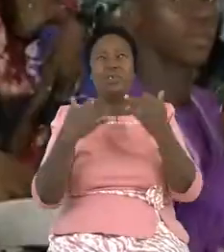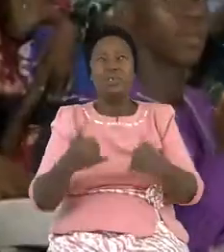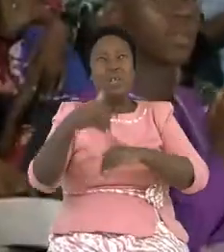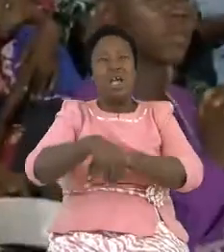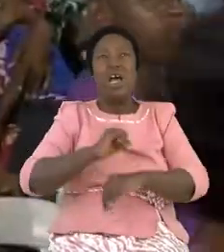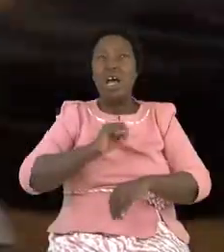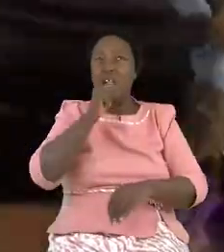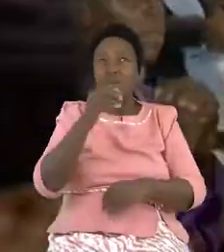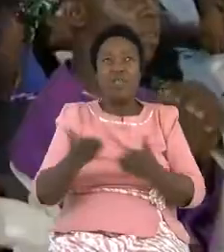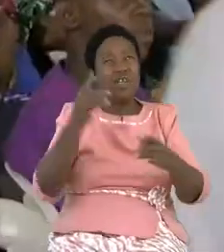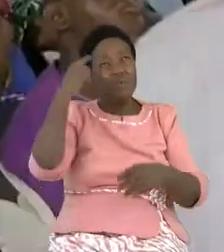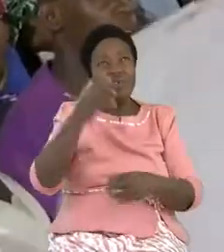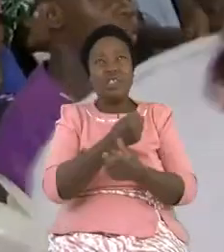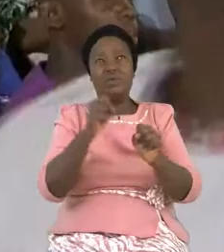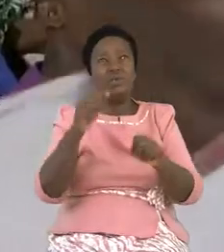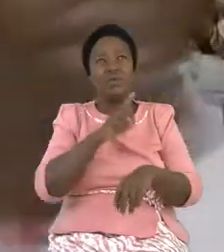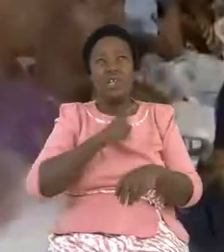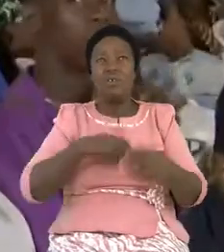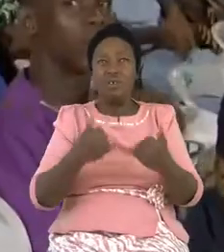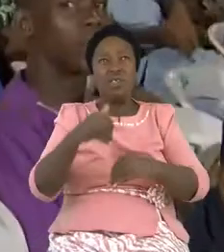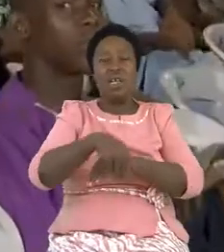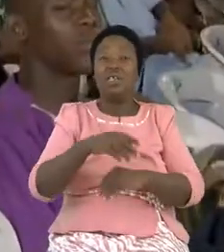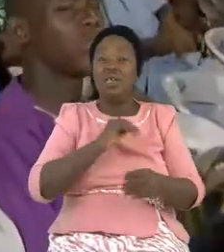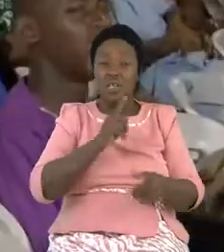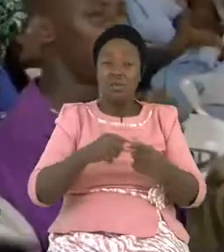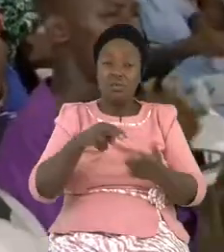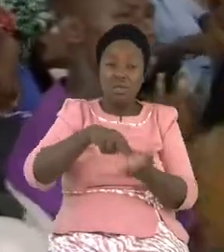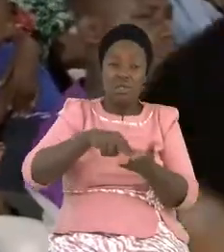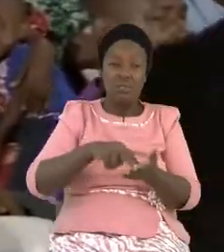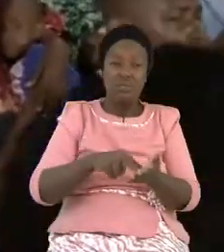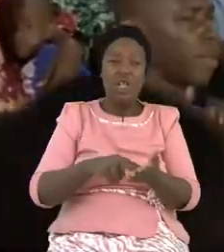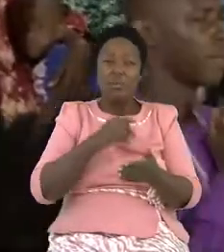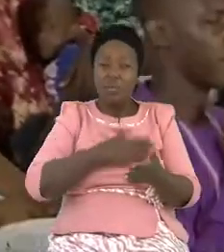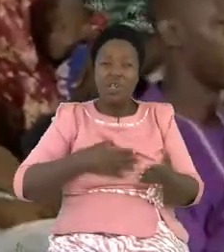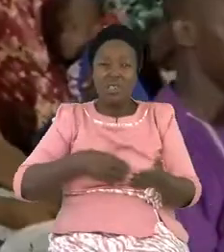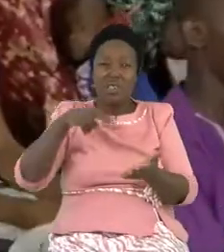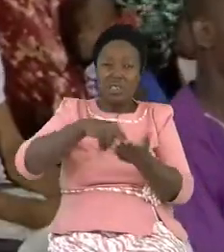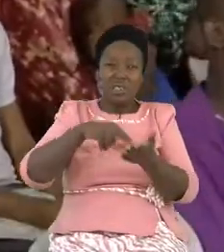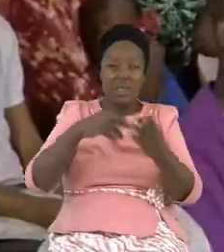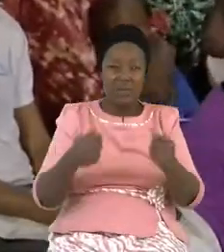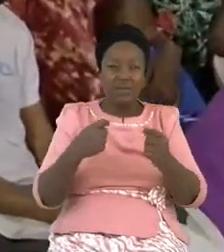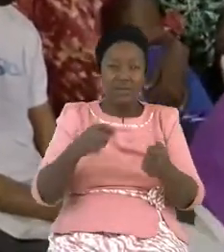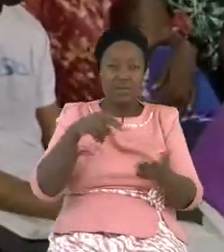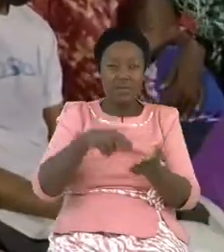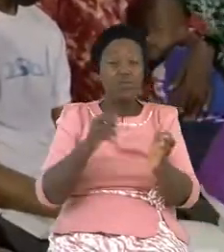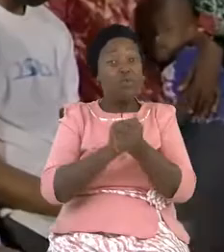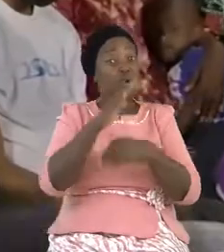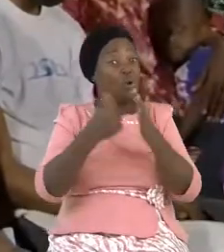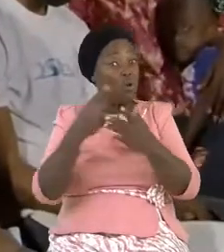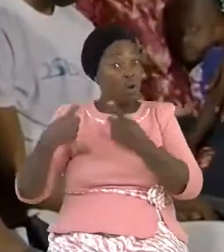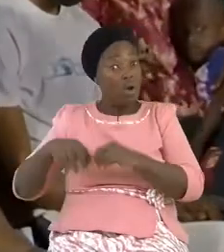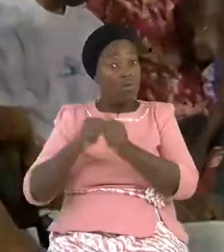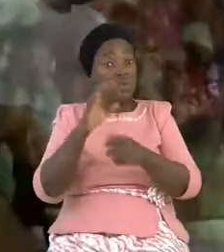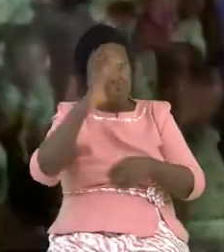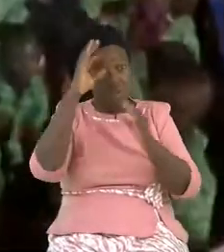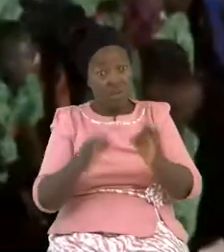for the salvation of the Lord. You are raising up your hand. Stand up very well now, very quickly now, with all your heart, with all your decision. You